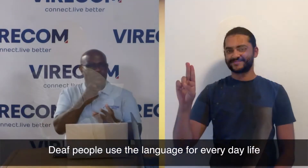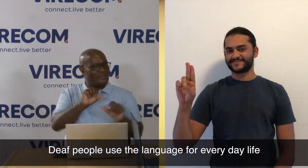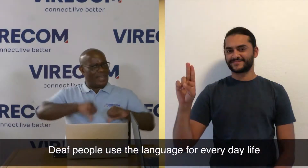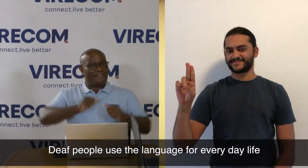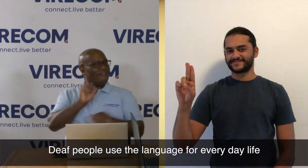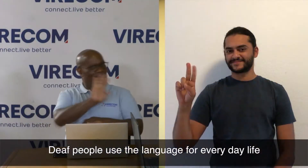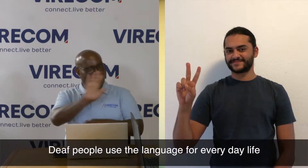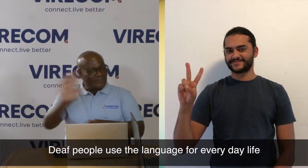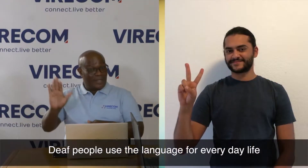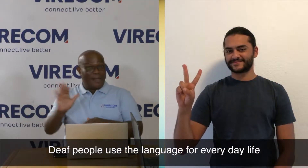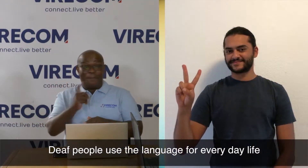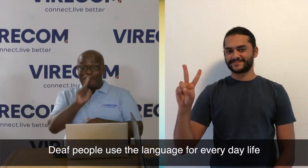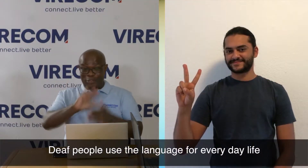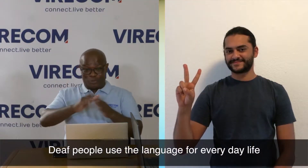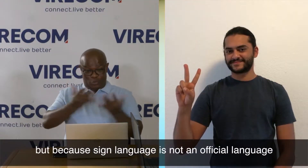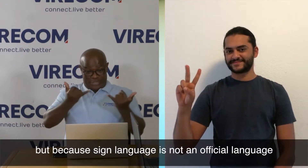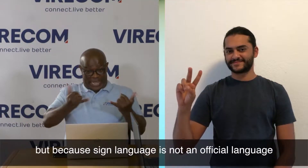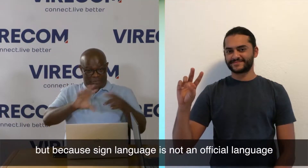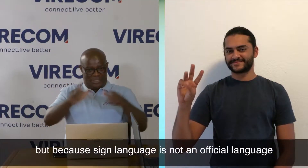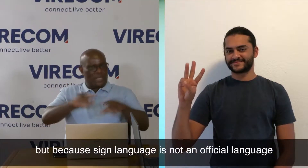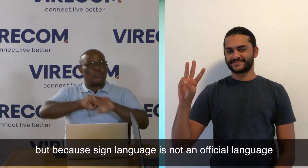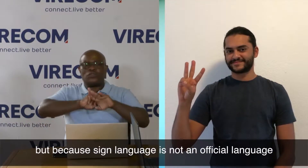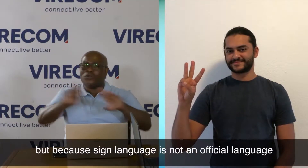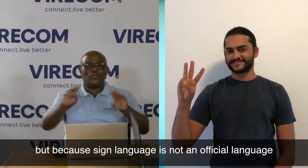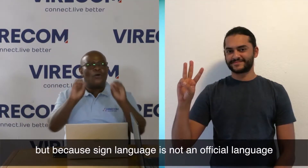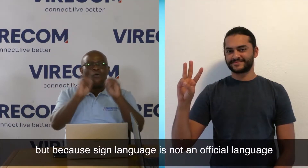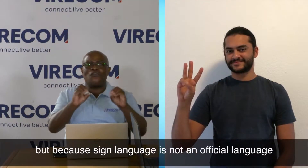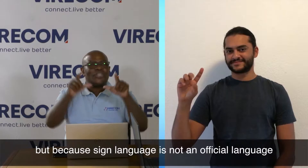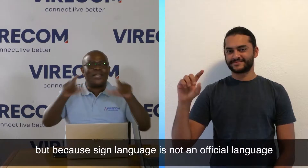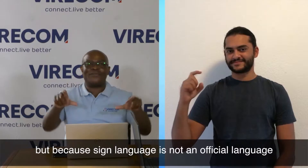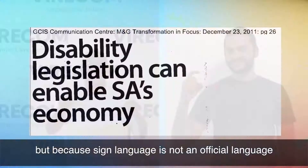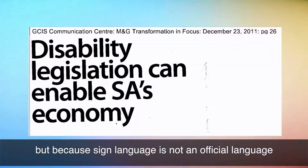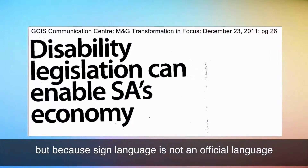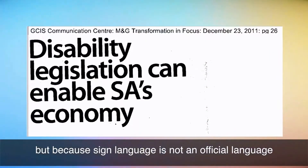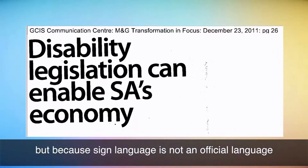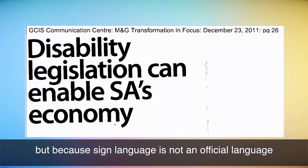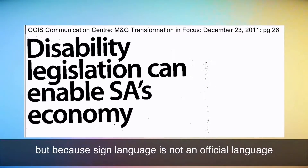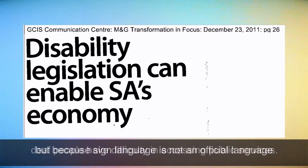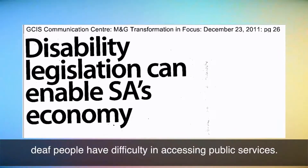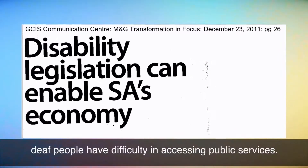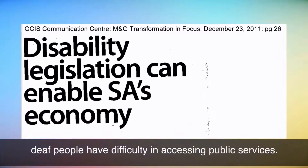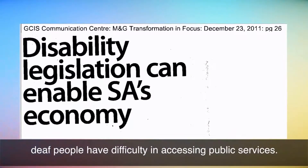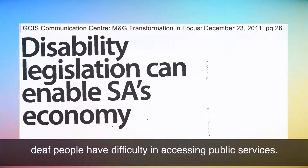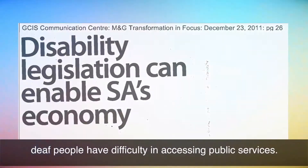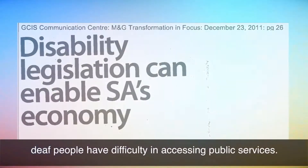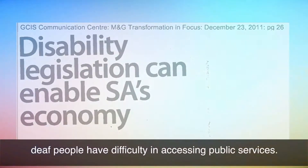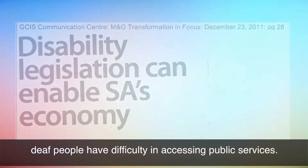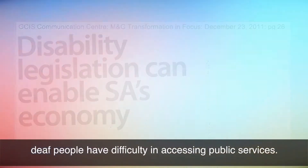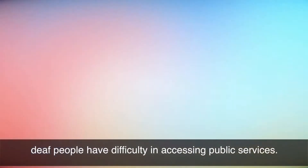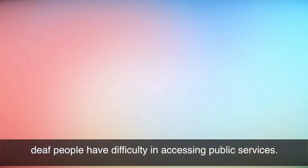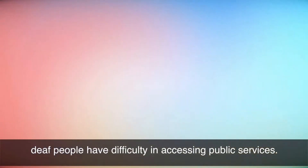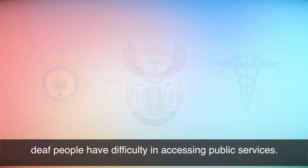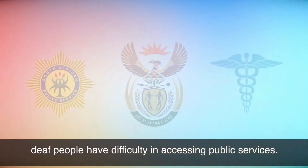for everyday, you know, lives. But because now sign language is not an official language, deaf people